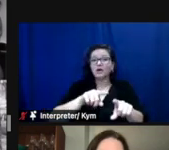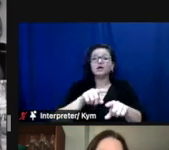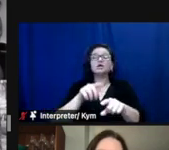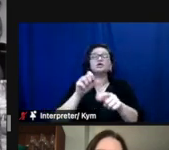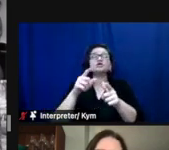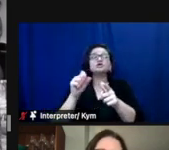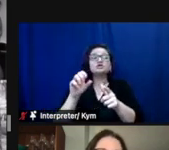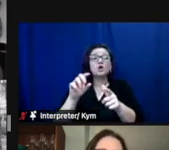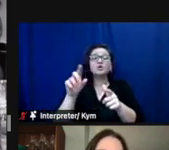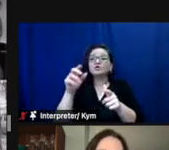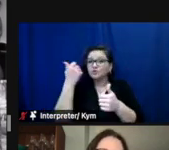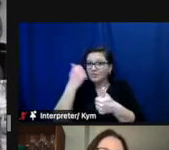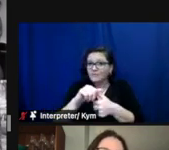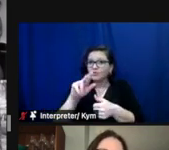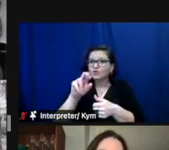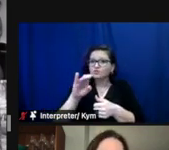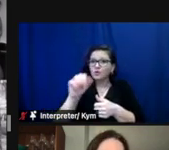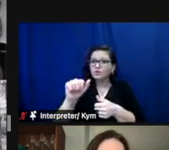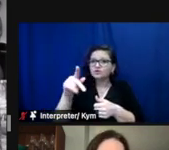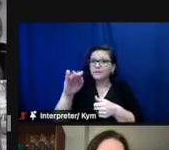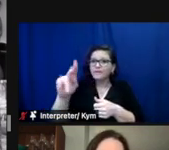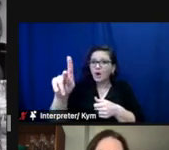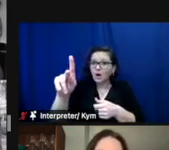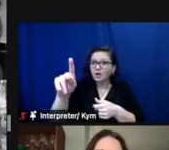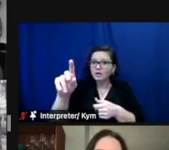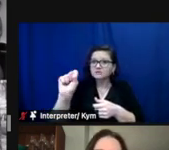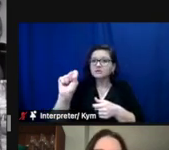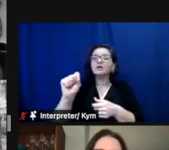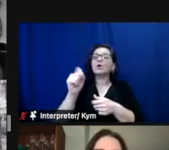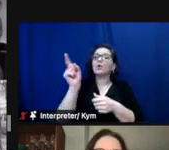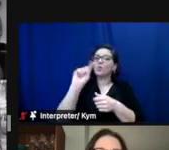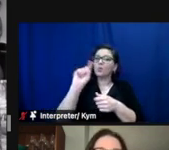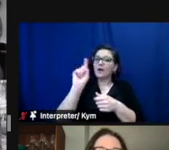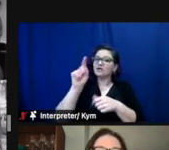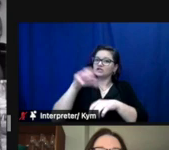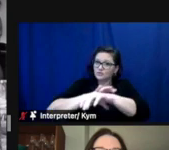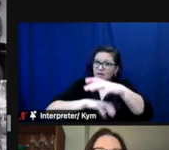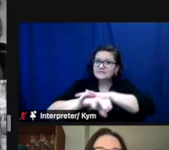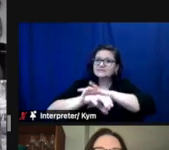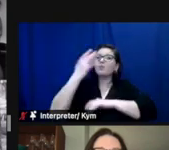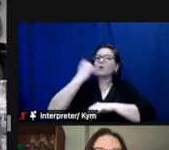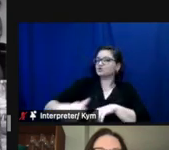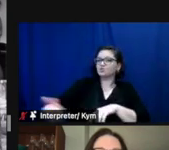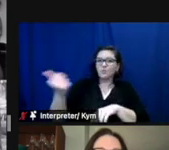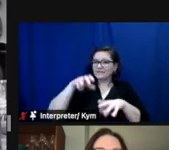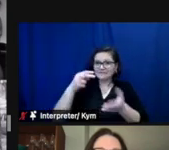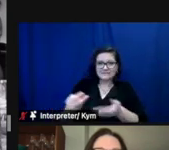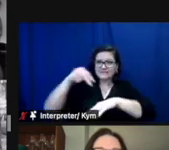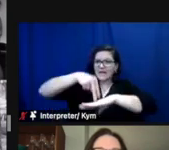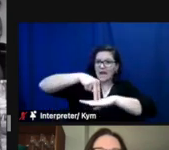with blacks in the back and whites in the front, and on this particular bus,